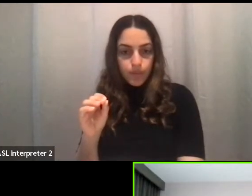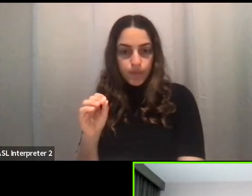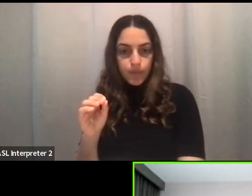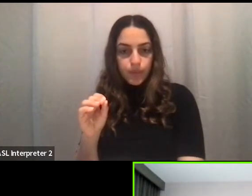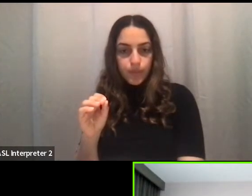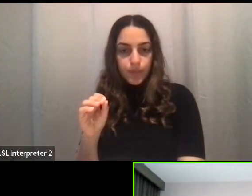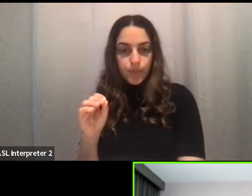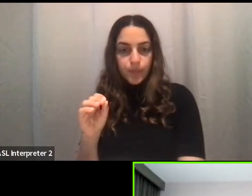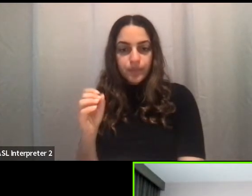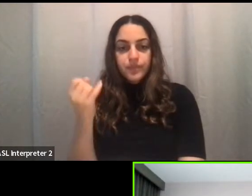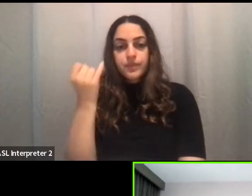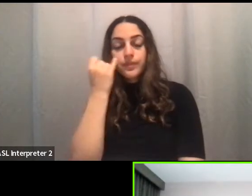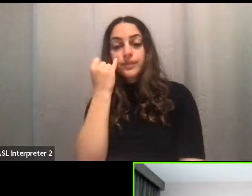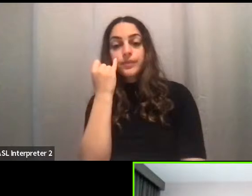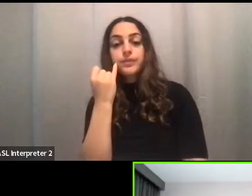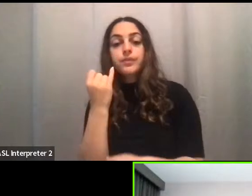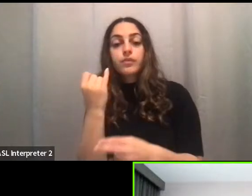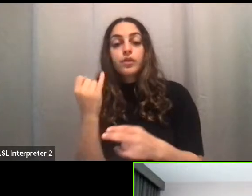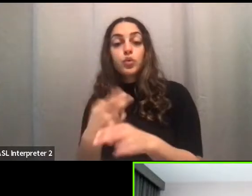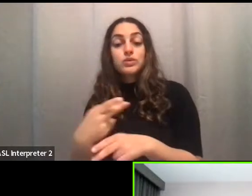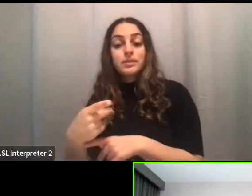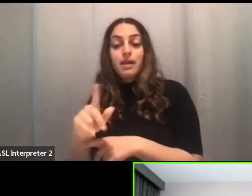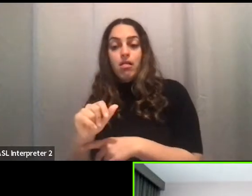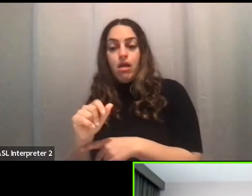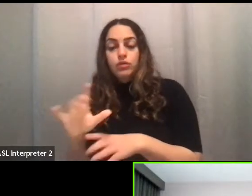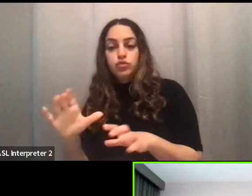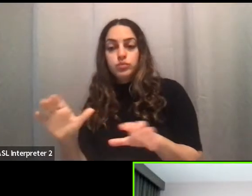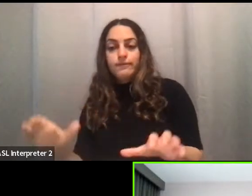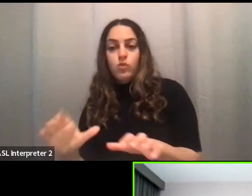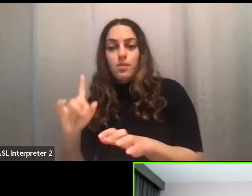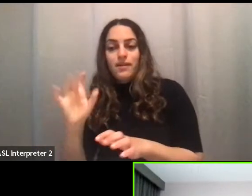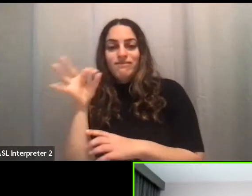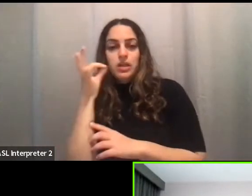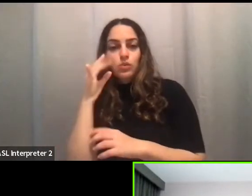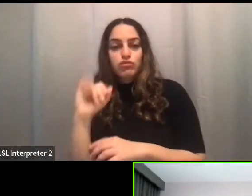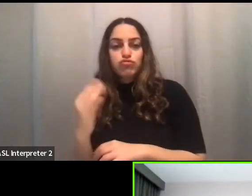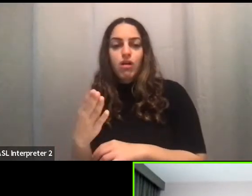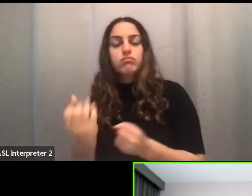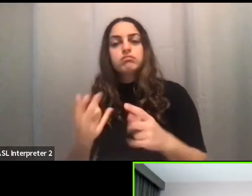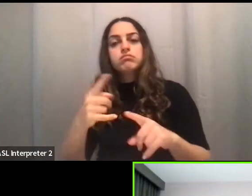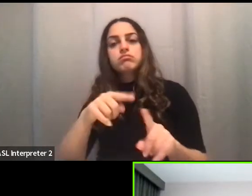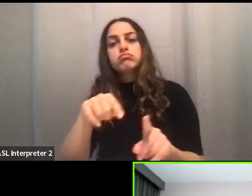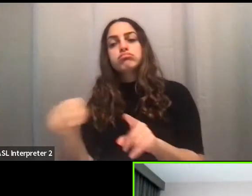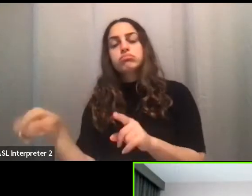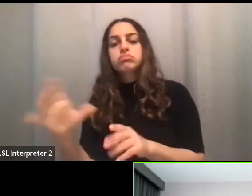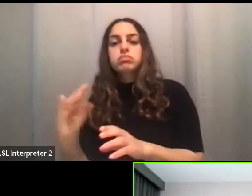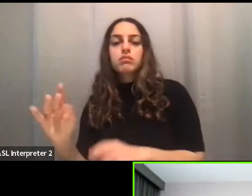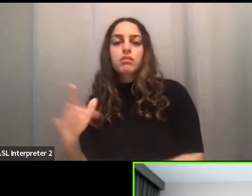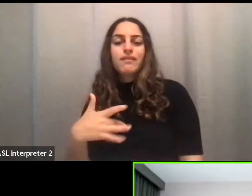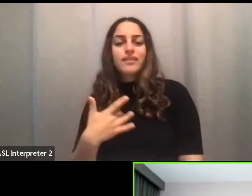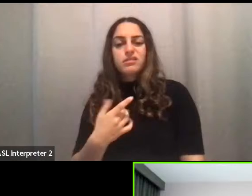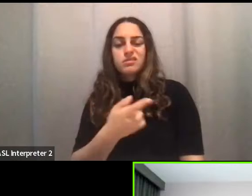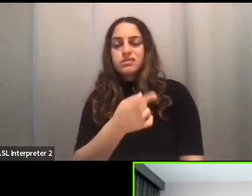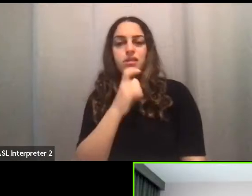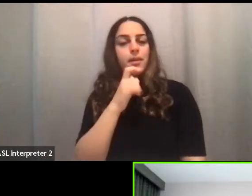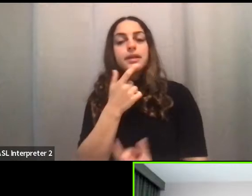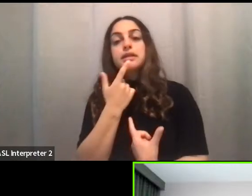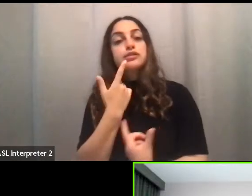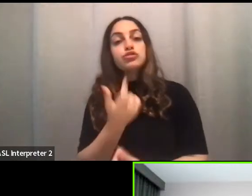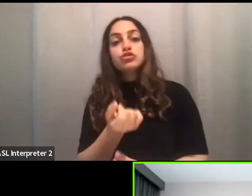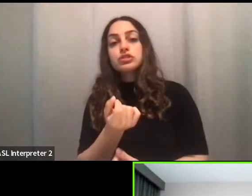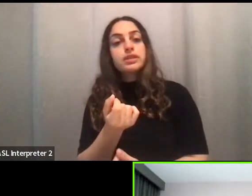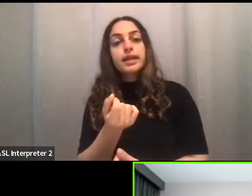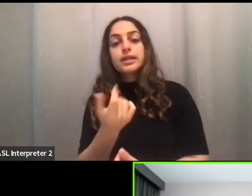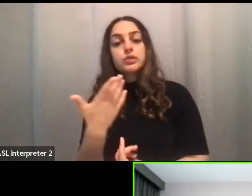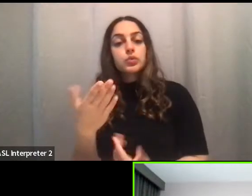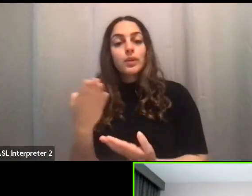pla in order to perform a federal job uh many of these companies say they would no longer be interested in bidding on